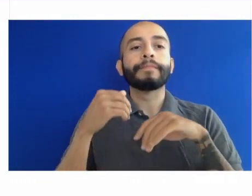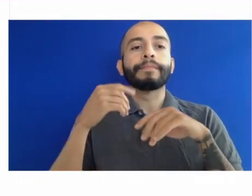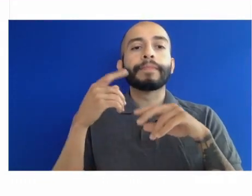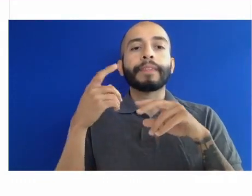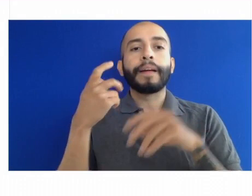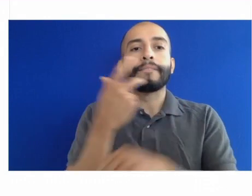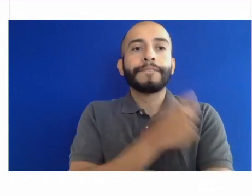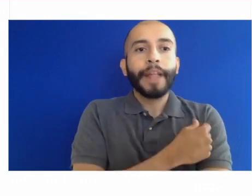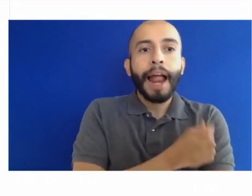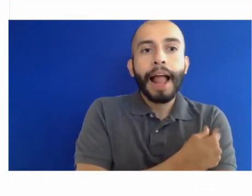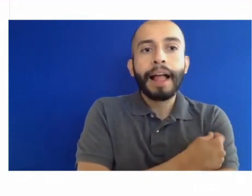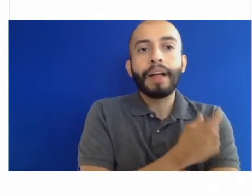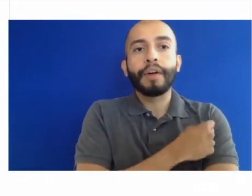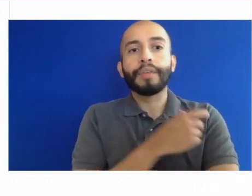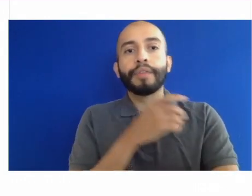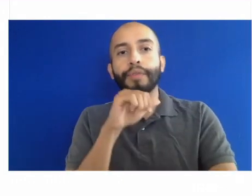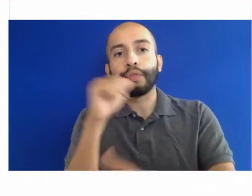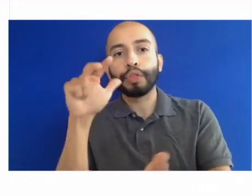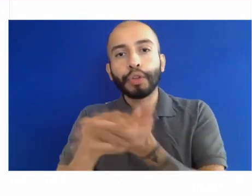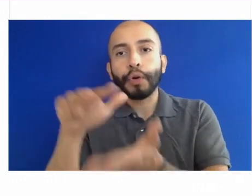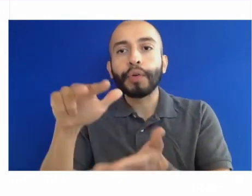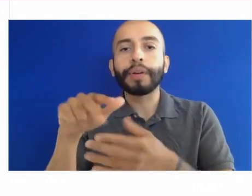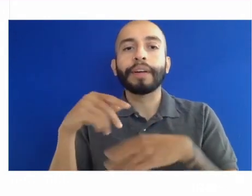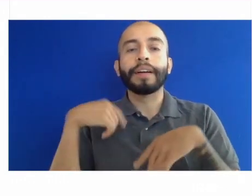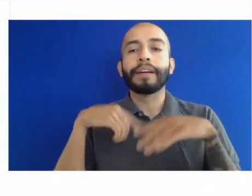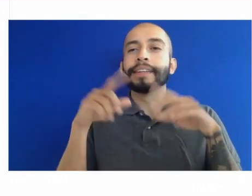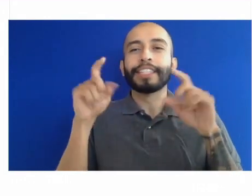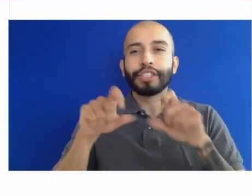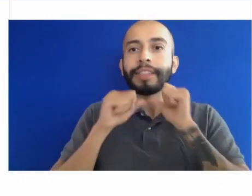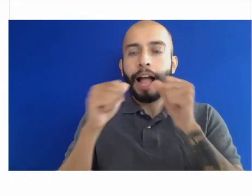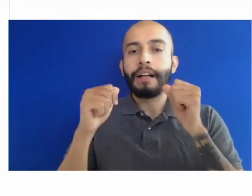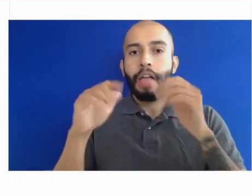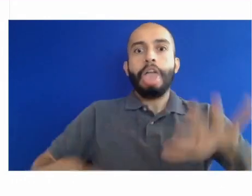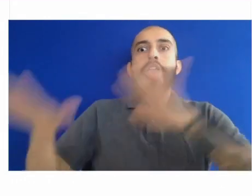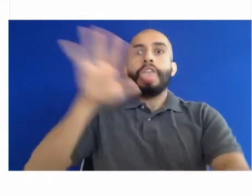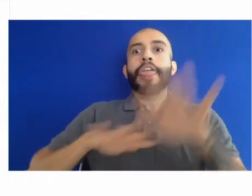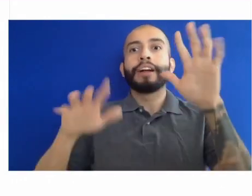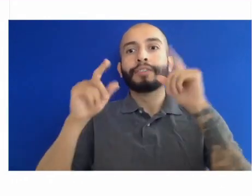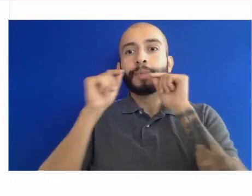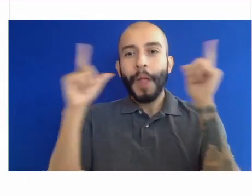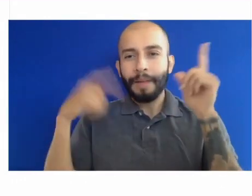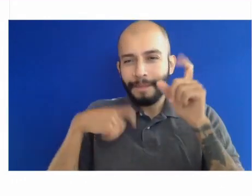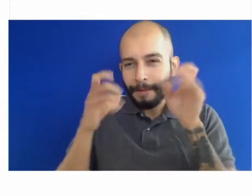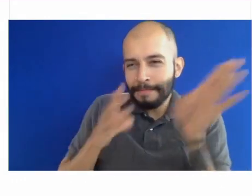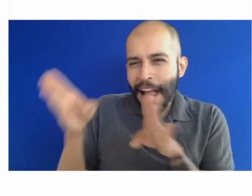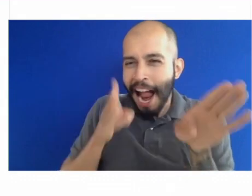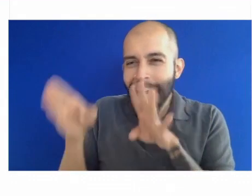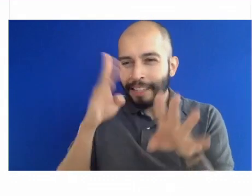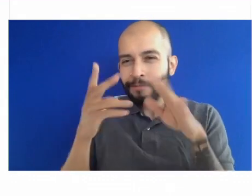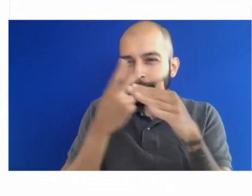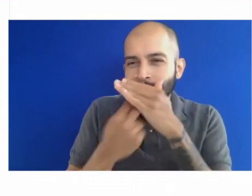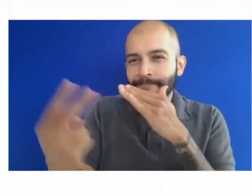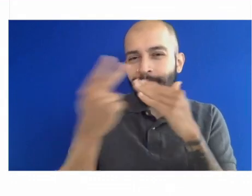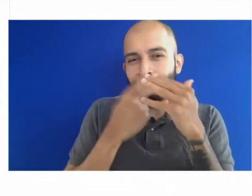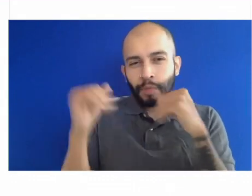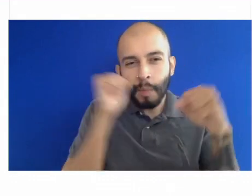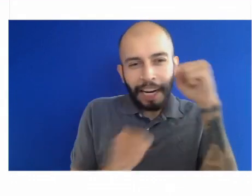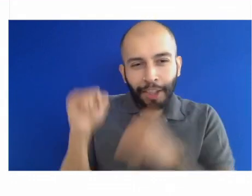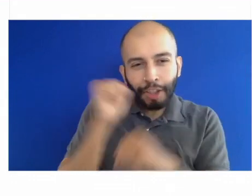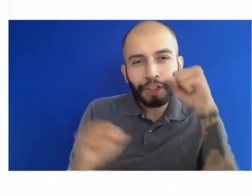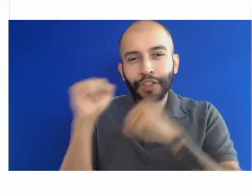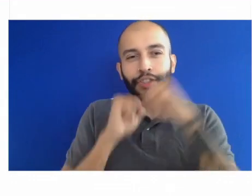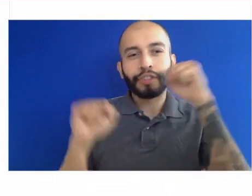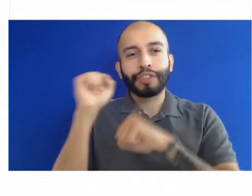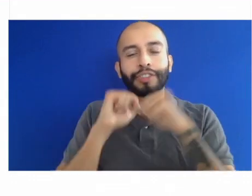going to see, and we can expect to see, both unique, but also this copy and paste version of mis and disinformation as well.